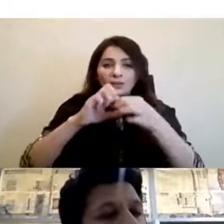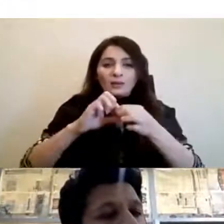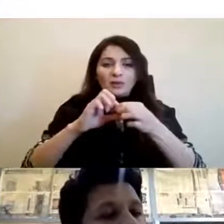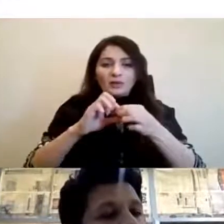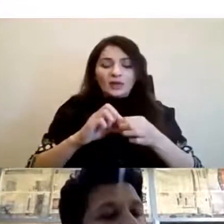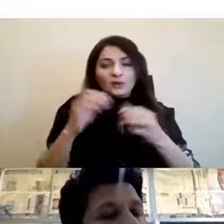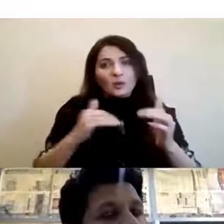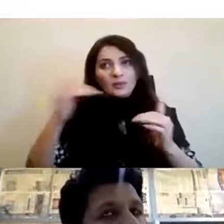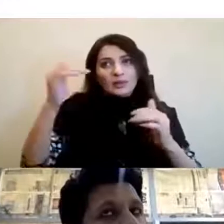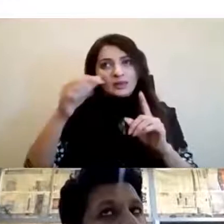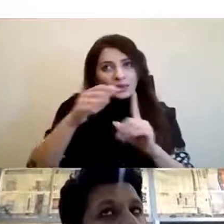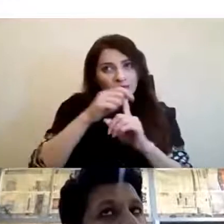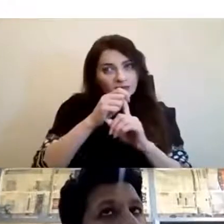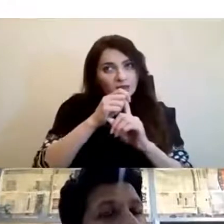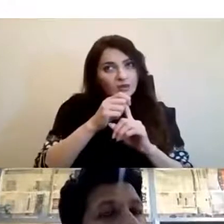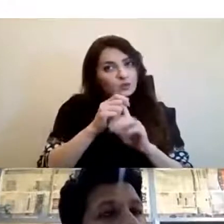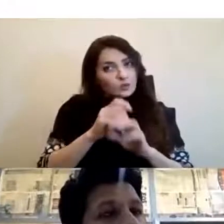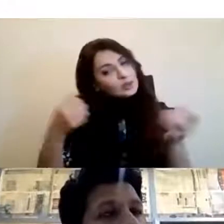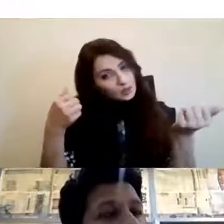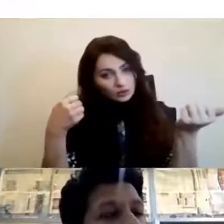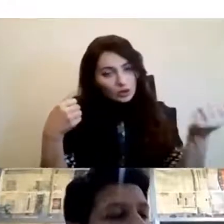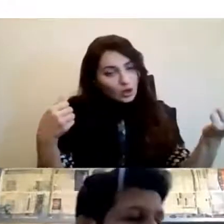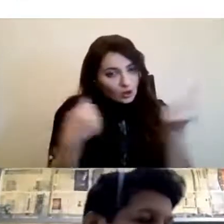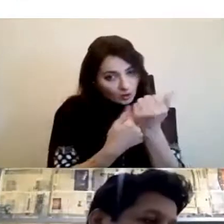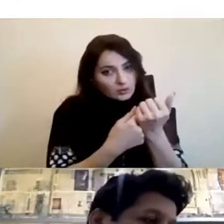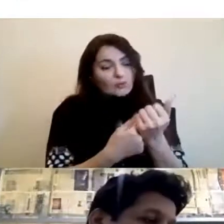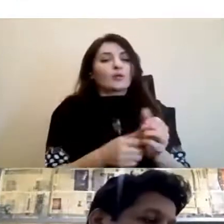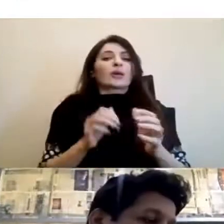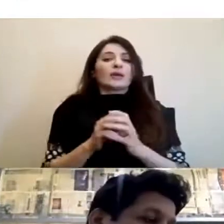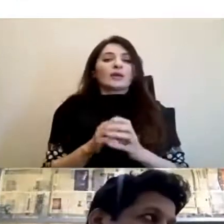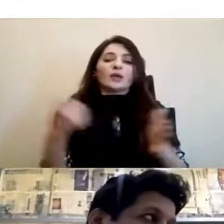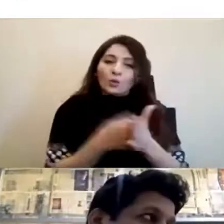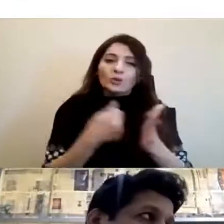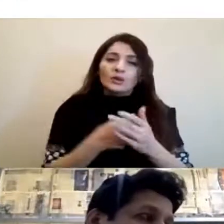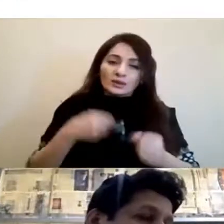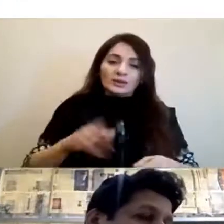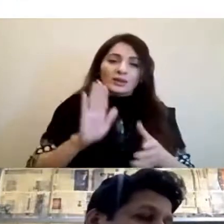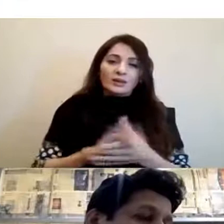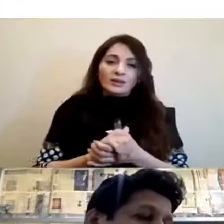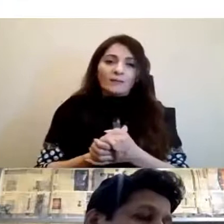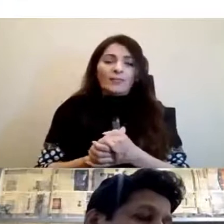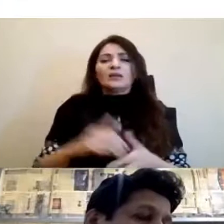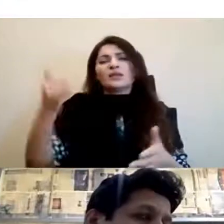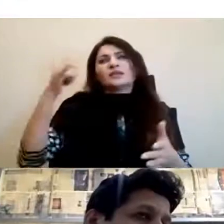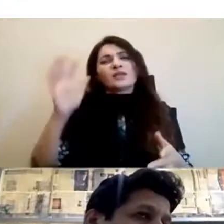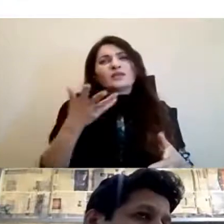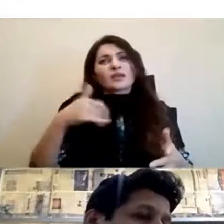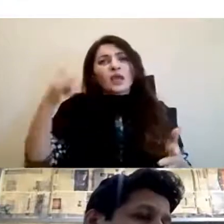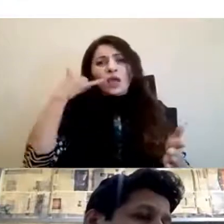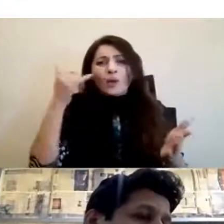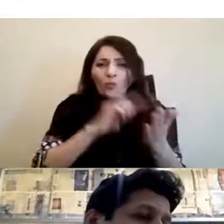technologies. We want to focus on improving mobile device accessibility, as Dr.